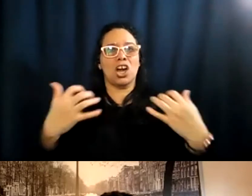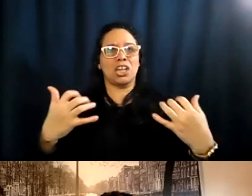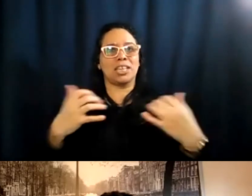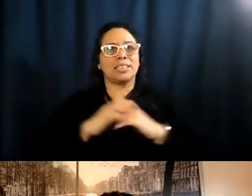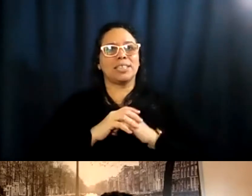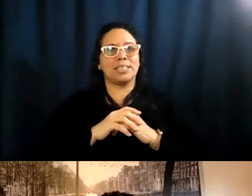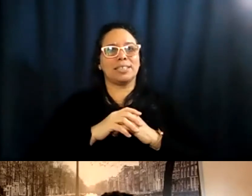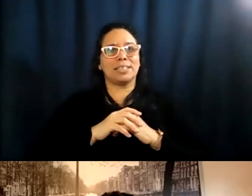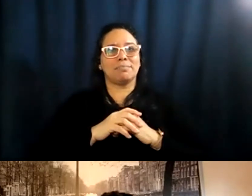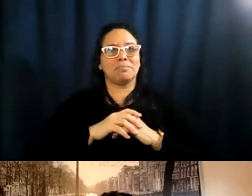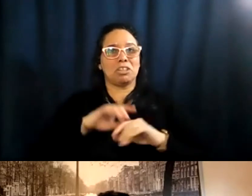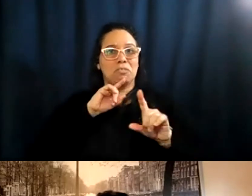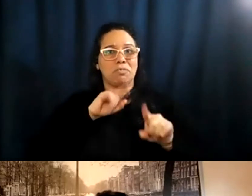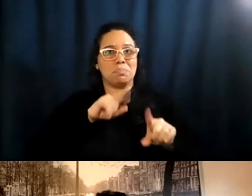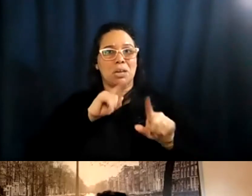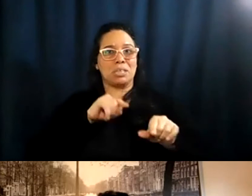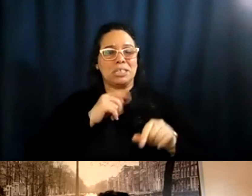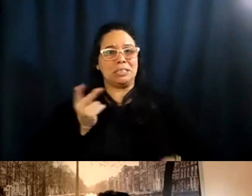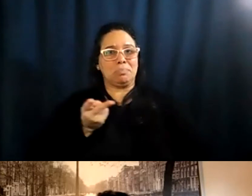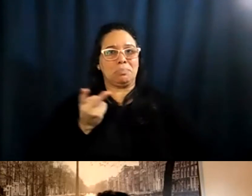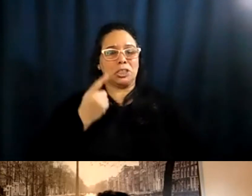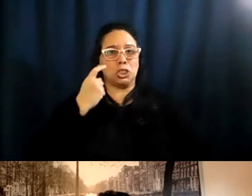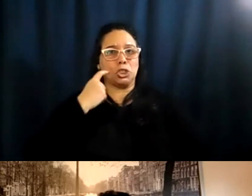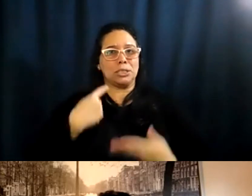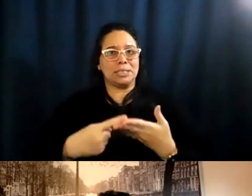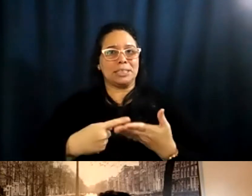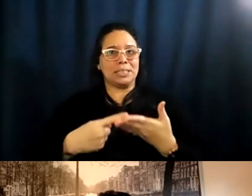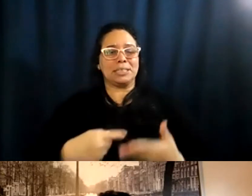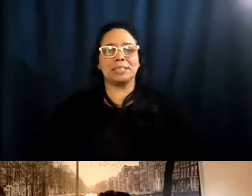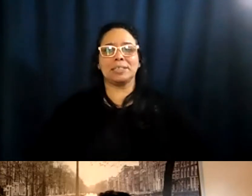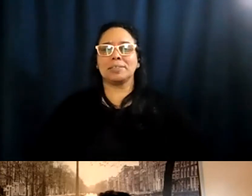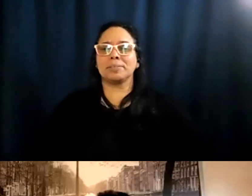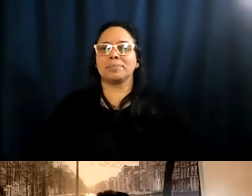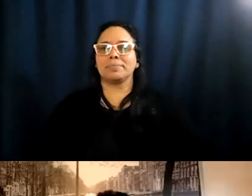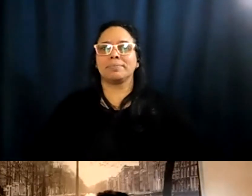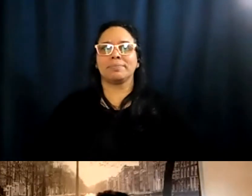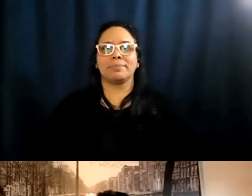the parallels that Darius and Dr. Malone were talking about?